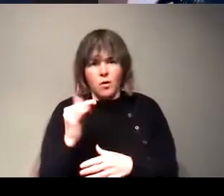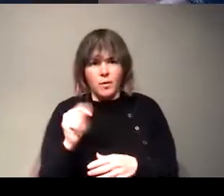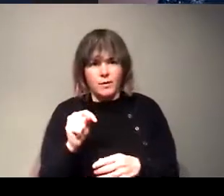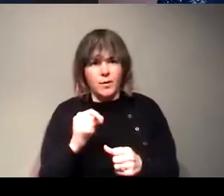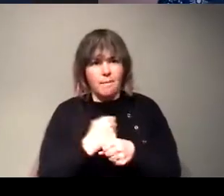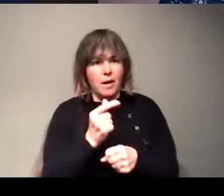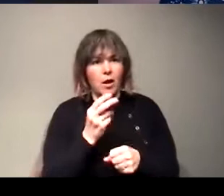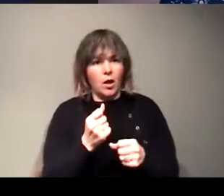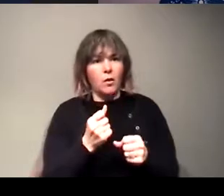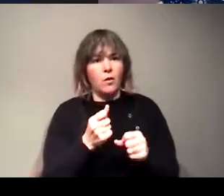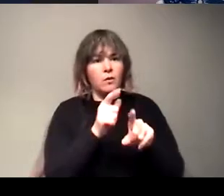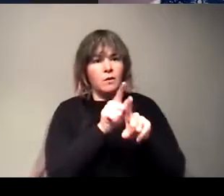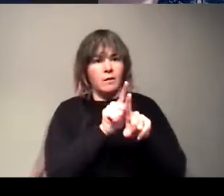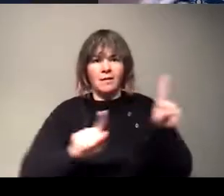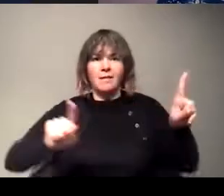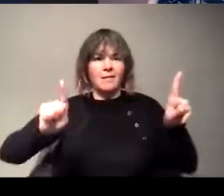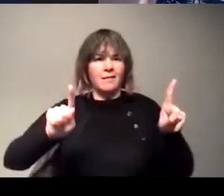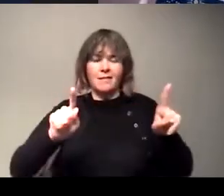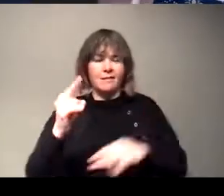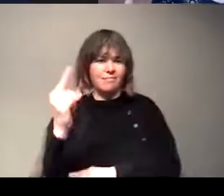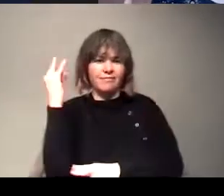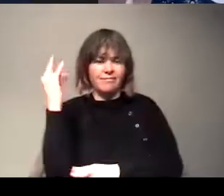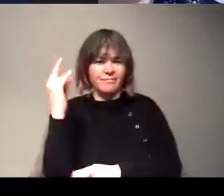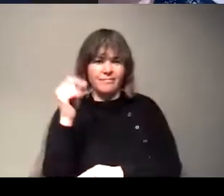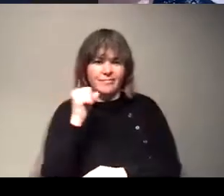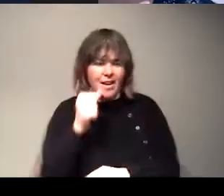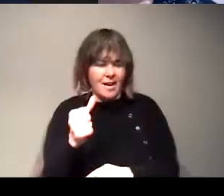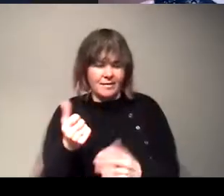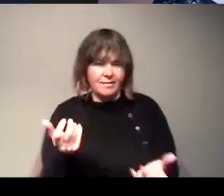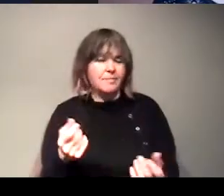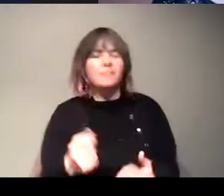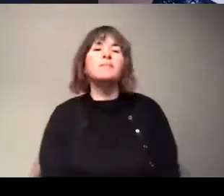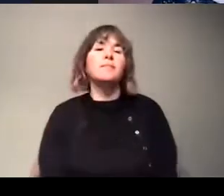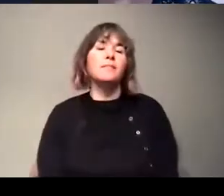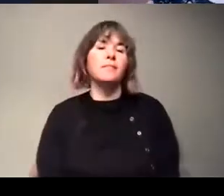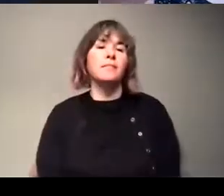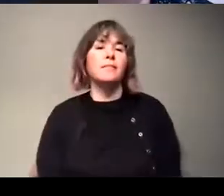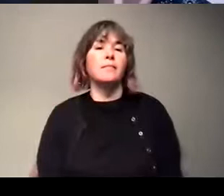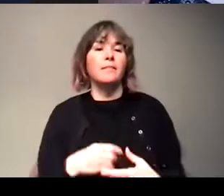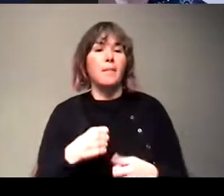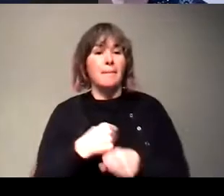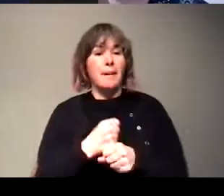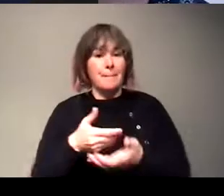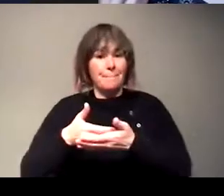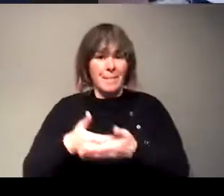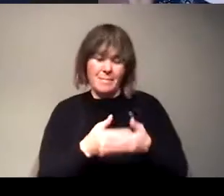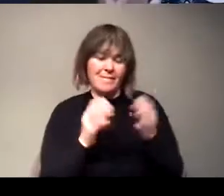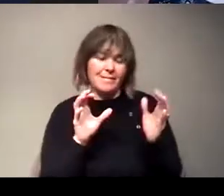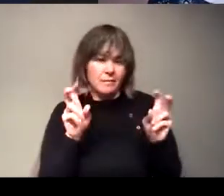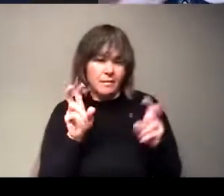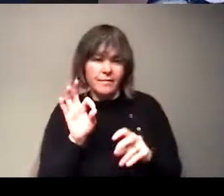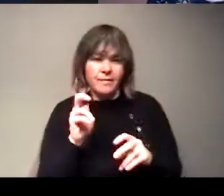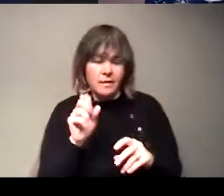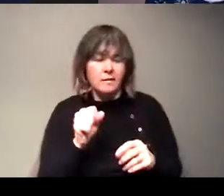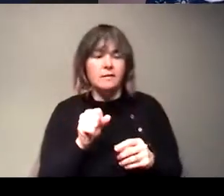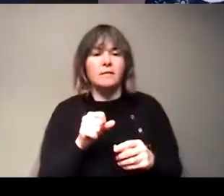have an adult walk out of the thing, out of your machine. You have a fetus that you need to gestate,